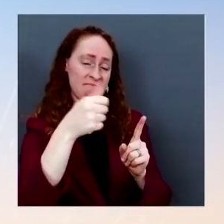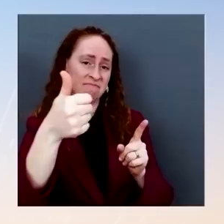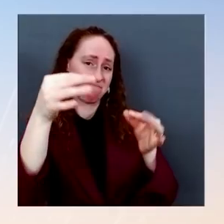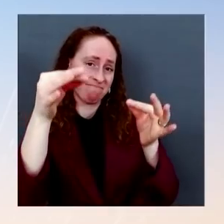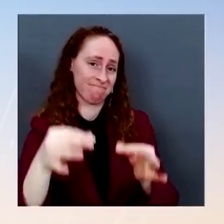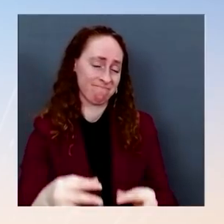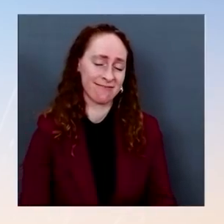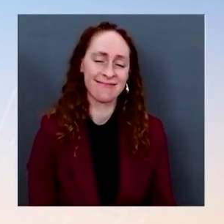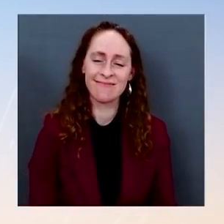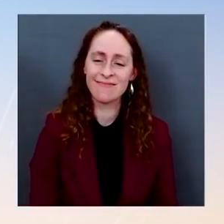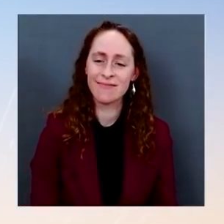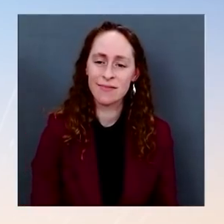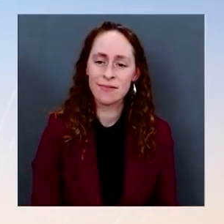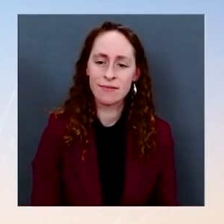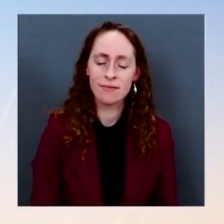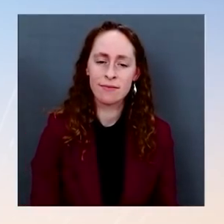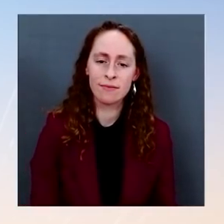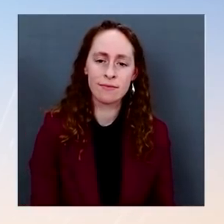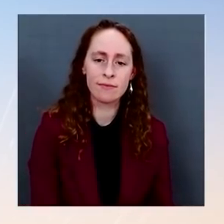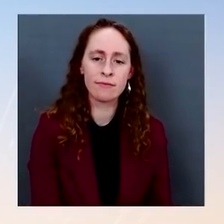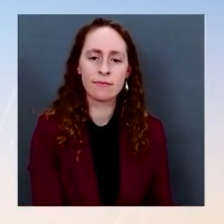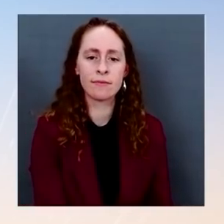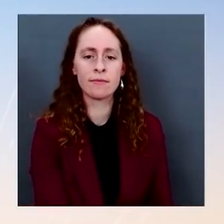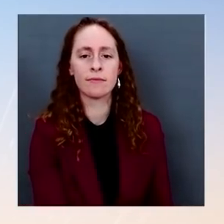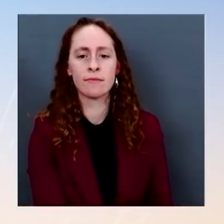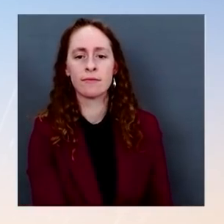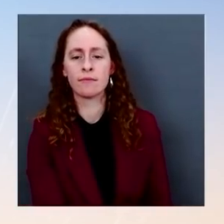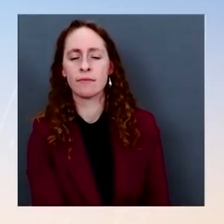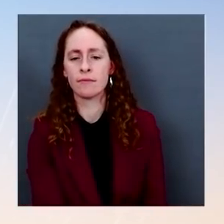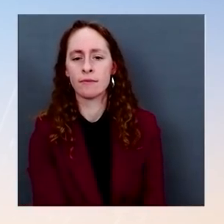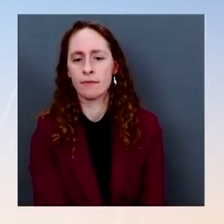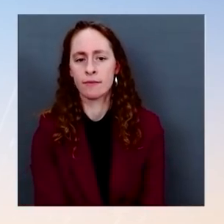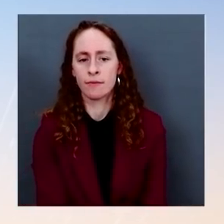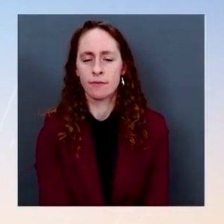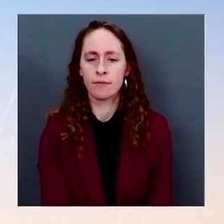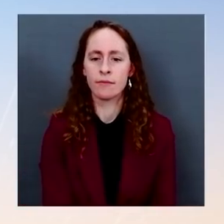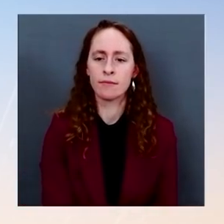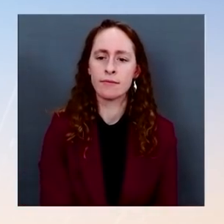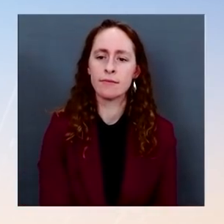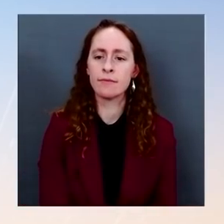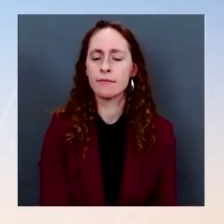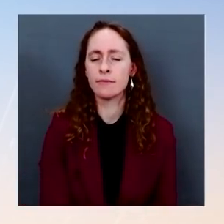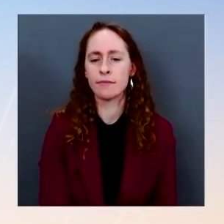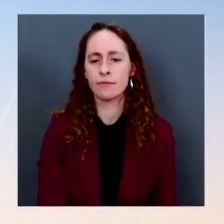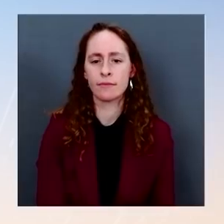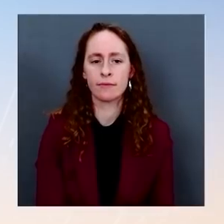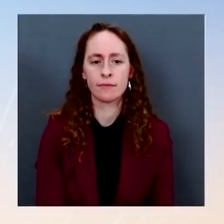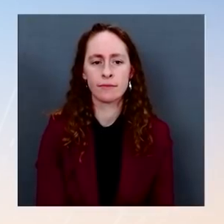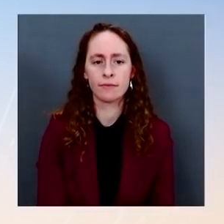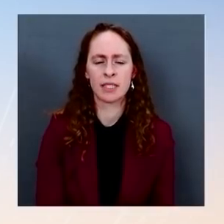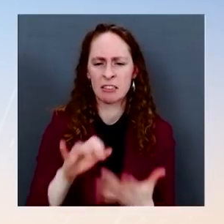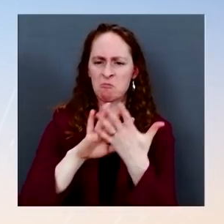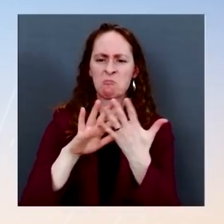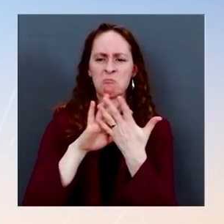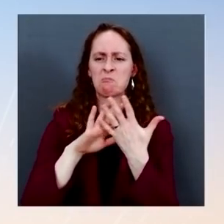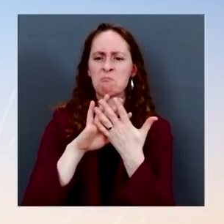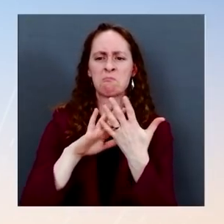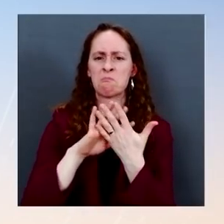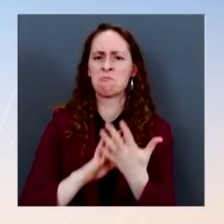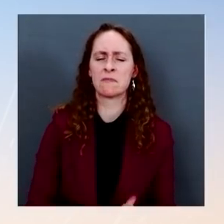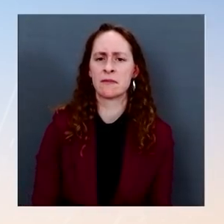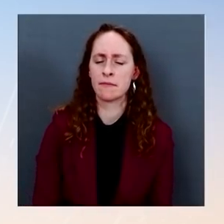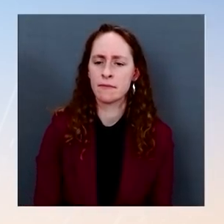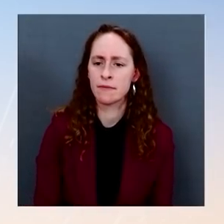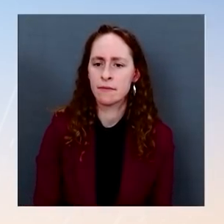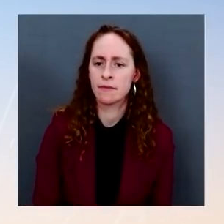that he was negotiating in good faith and was going to pull the plug at the end of the process. Well, look, I know there's a lot of theorizing out